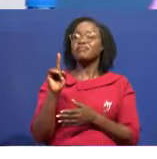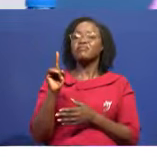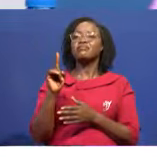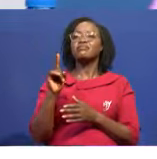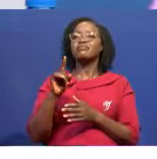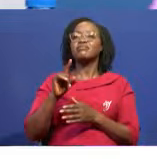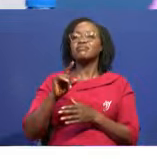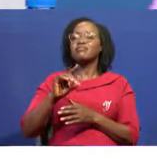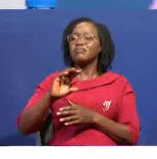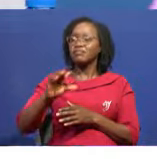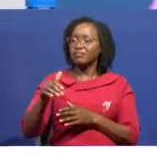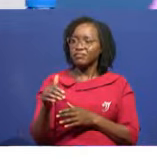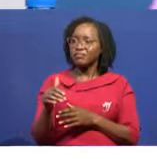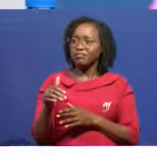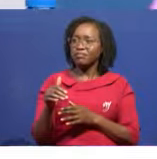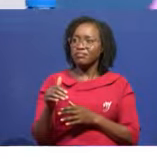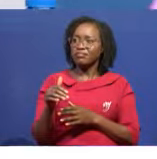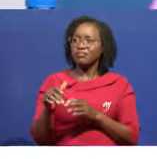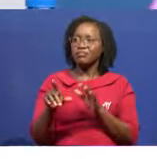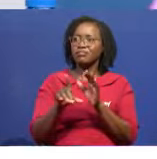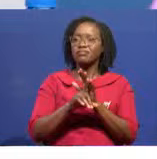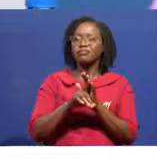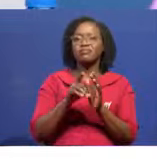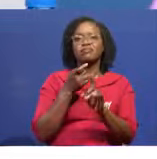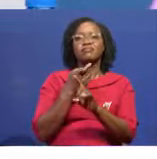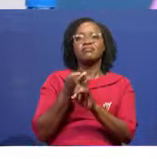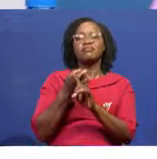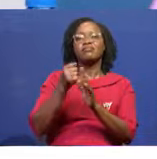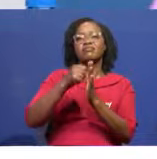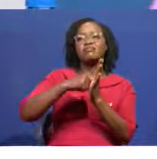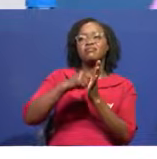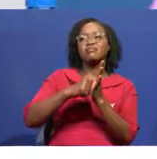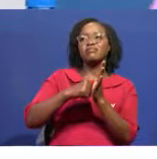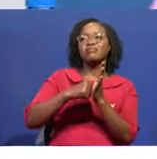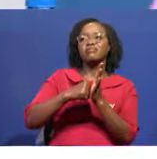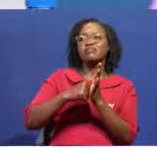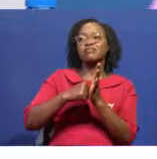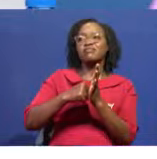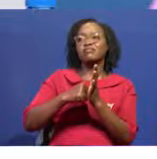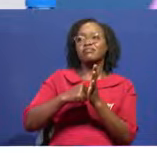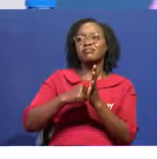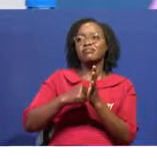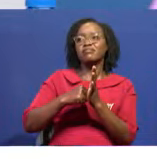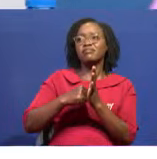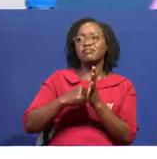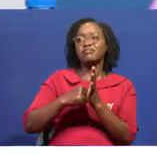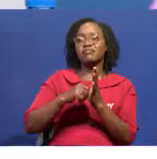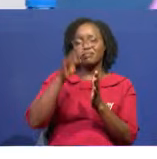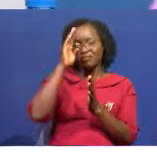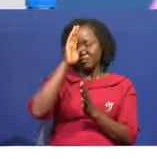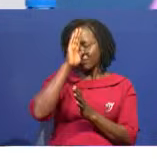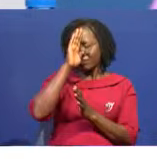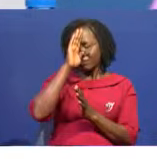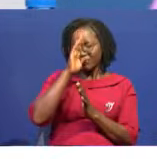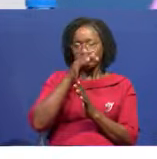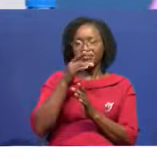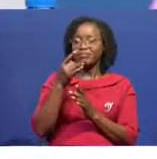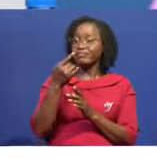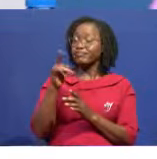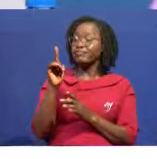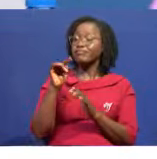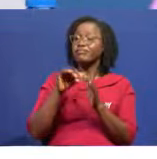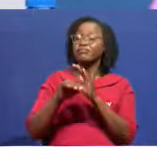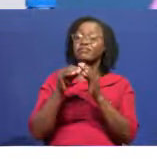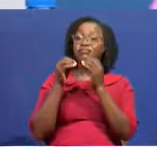is Kwale and Makueni. 3 counties, sorry, as well as Bungoma. They've also passed the Access